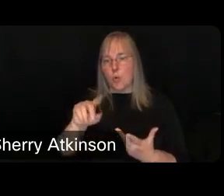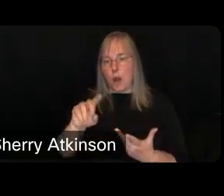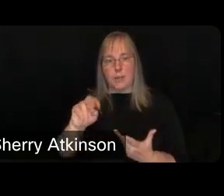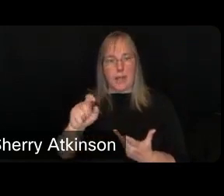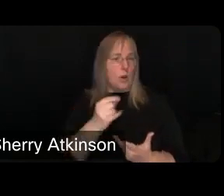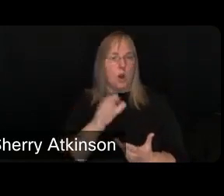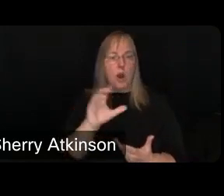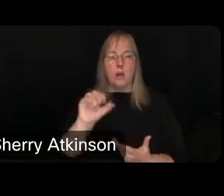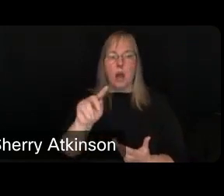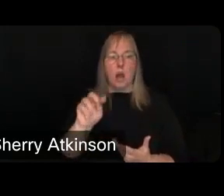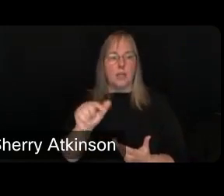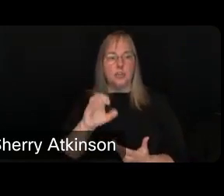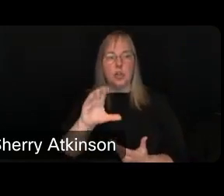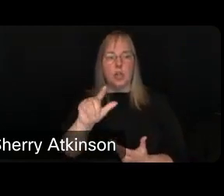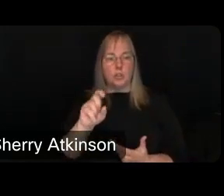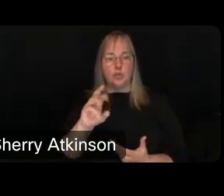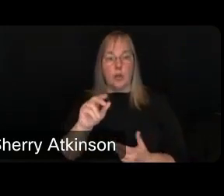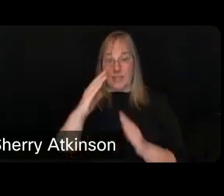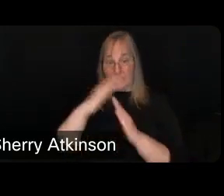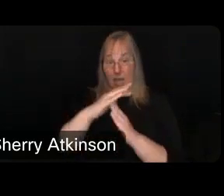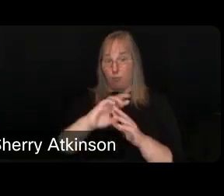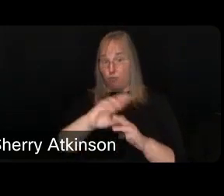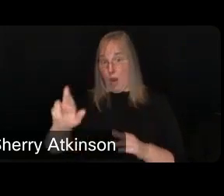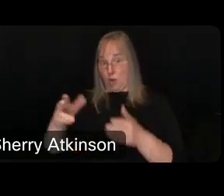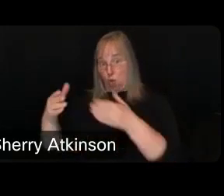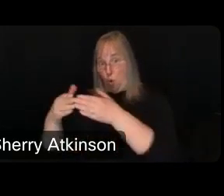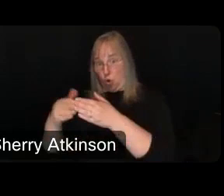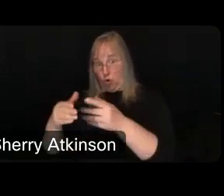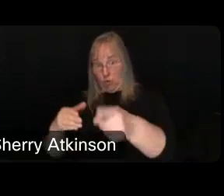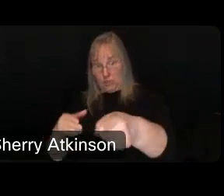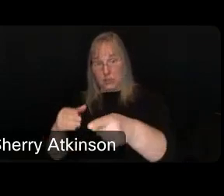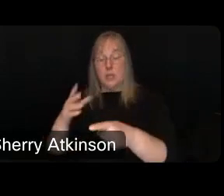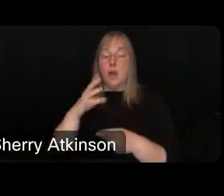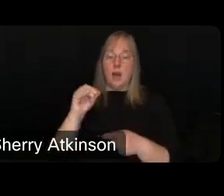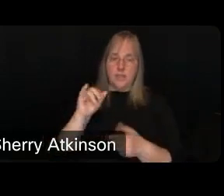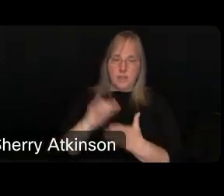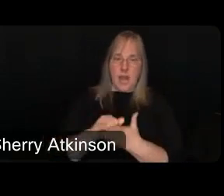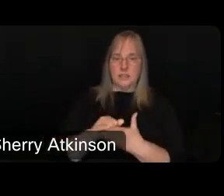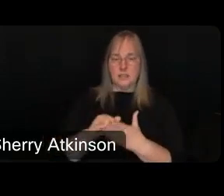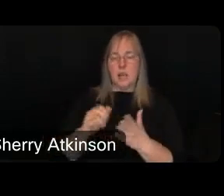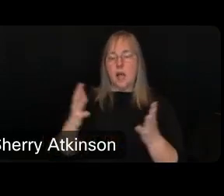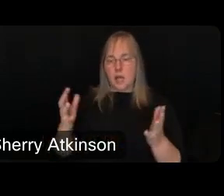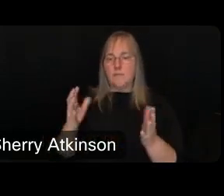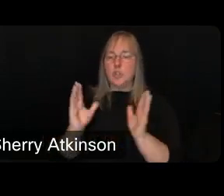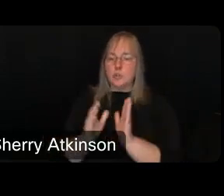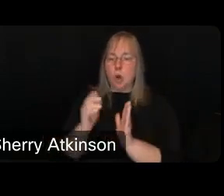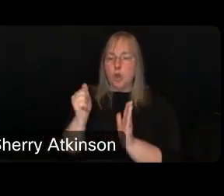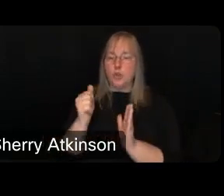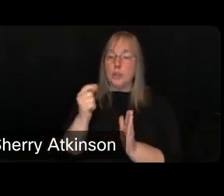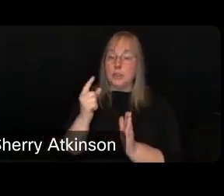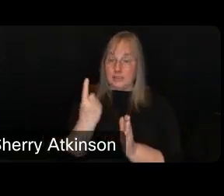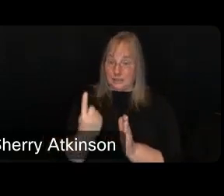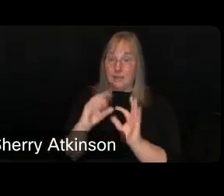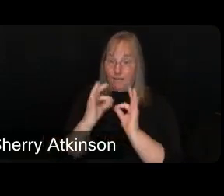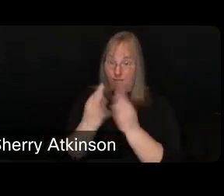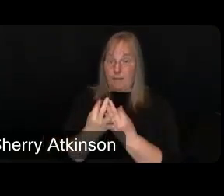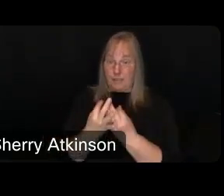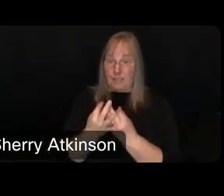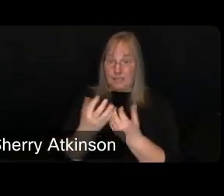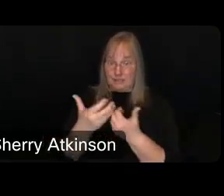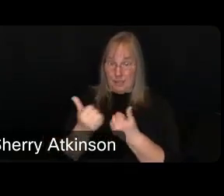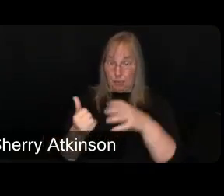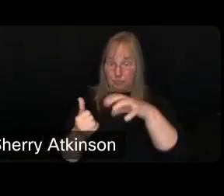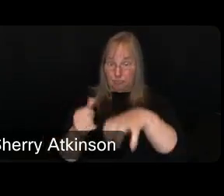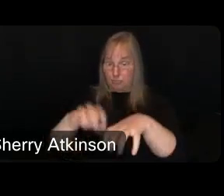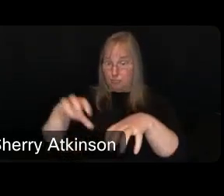in this top right-hand corner. So this is basically a lot of smaller single-family detached homes that are all clustered